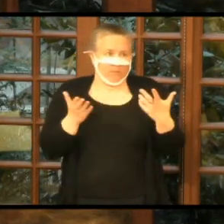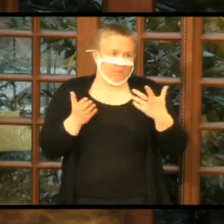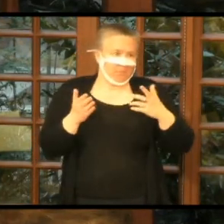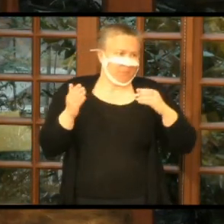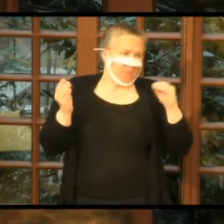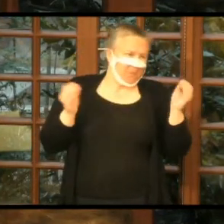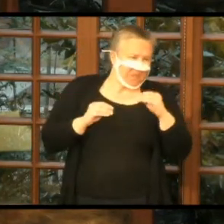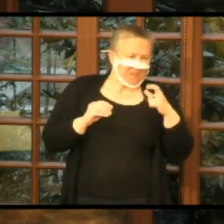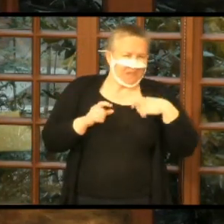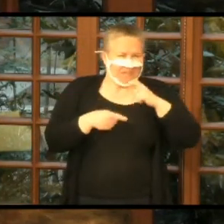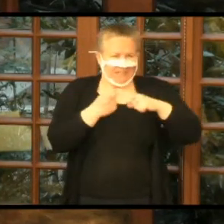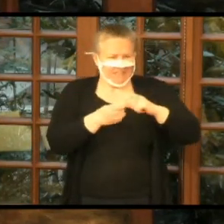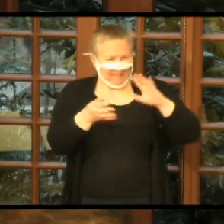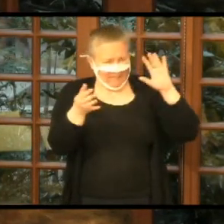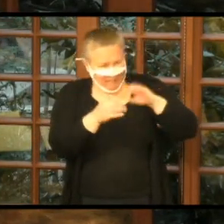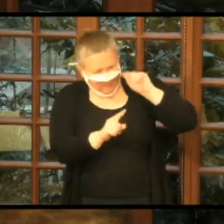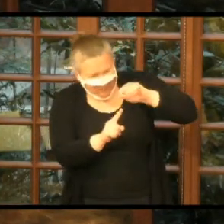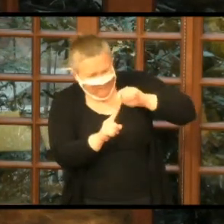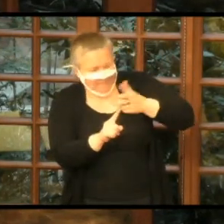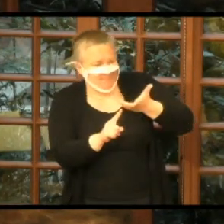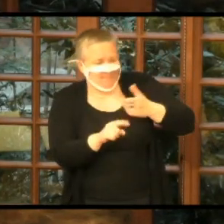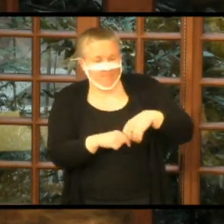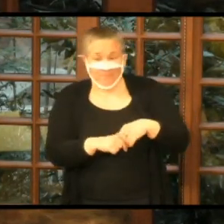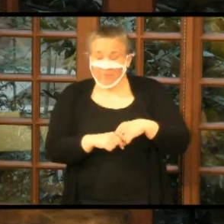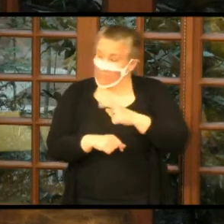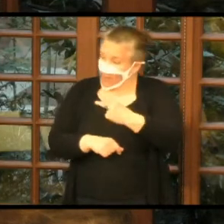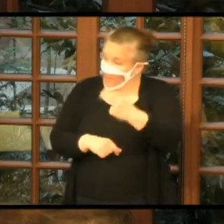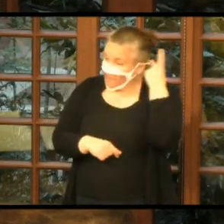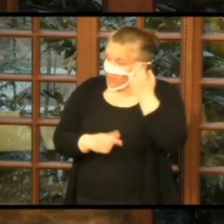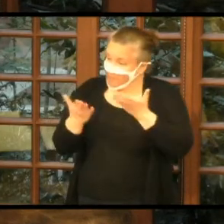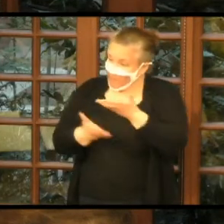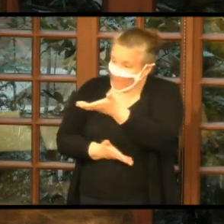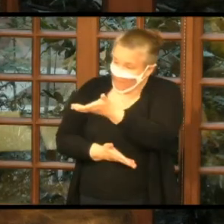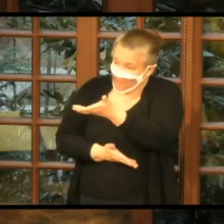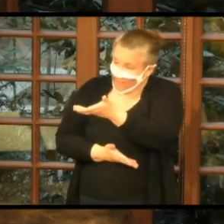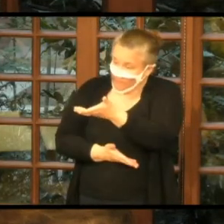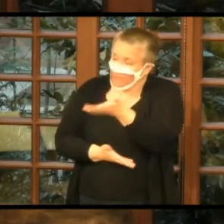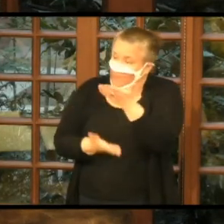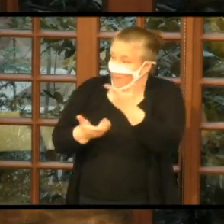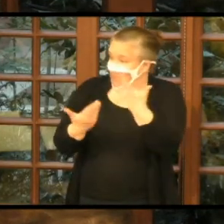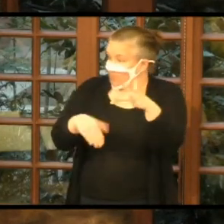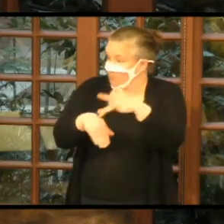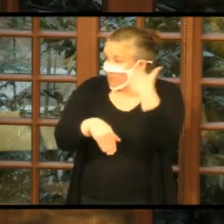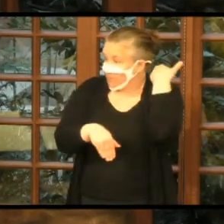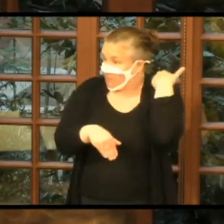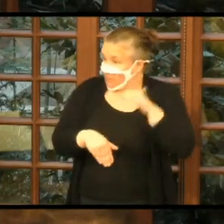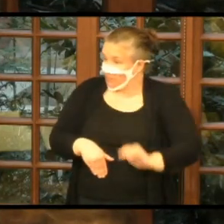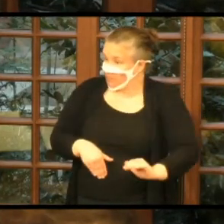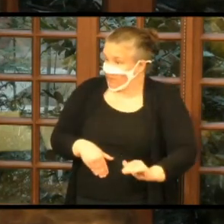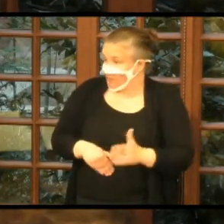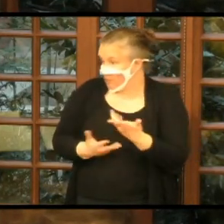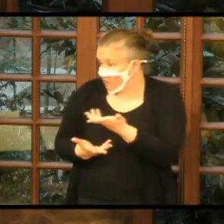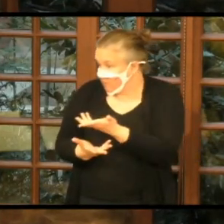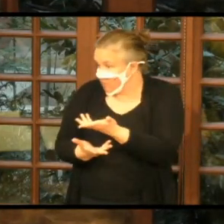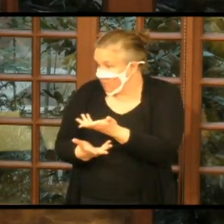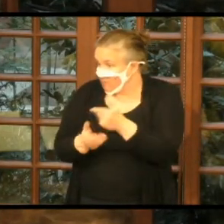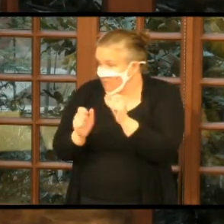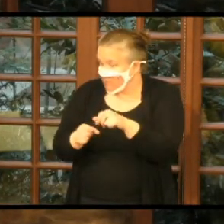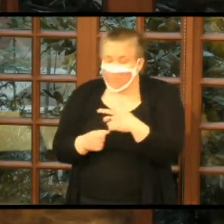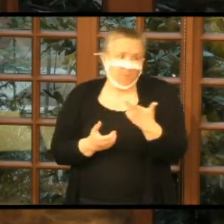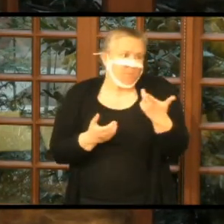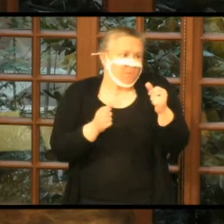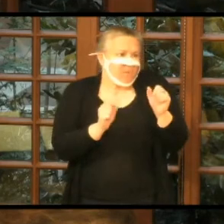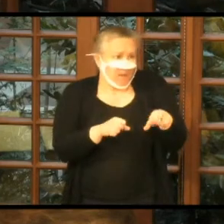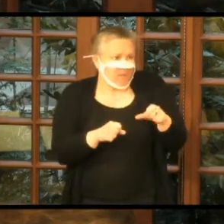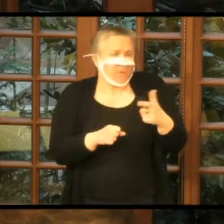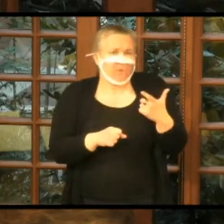can put my finger on. A memory, maybe? Perhaps you went there as a child. It's possible.